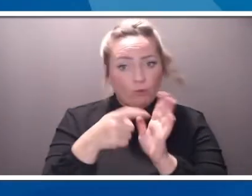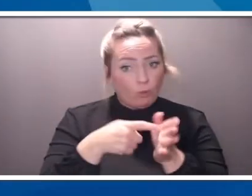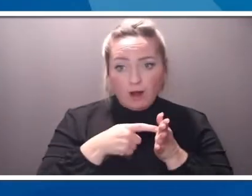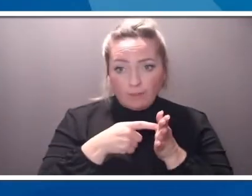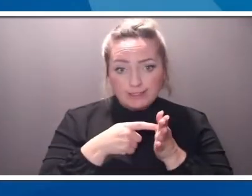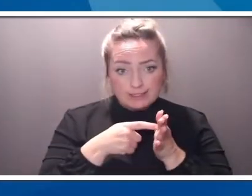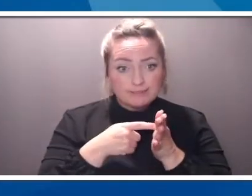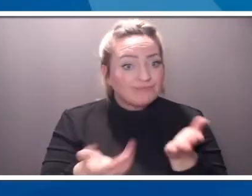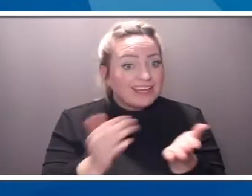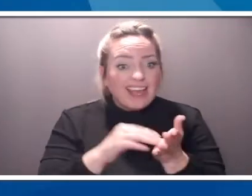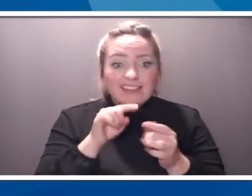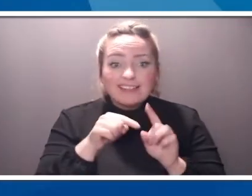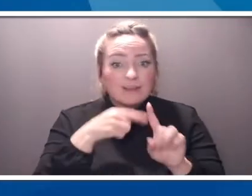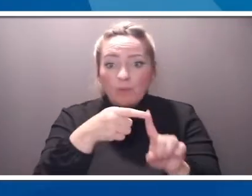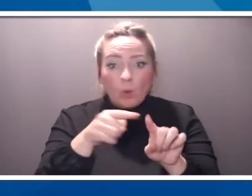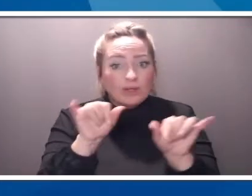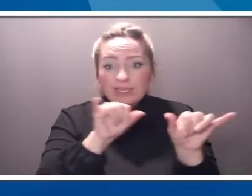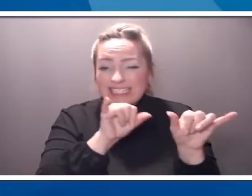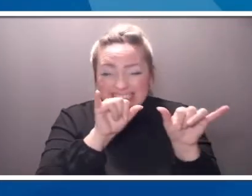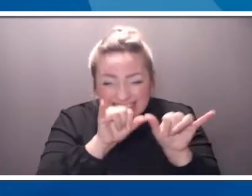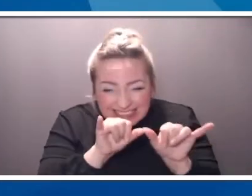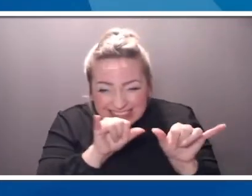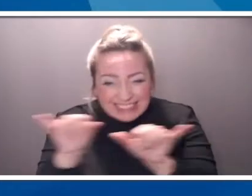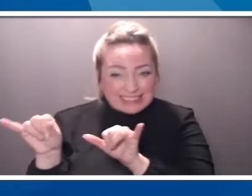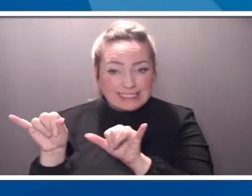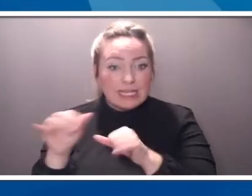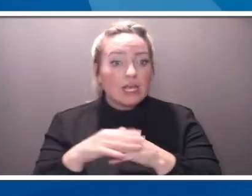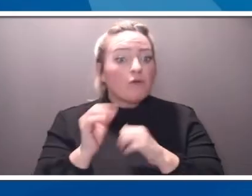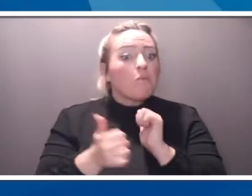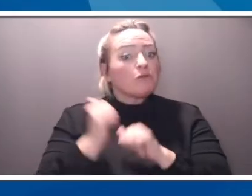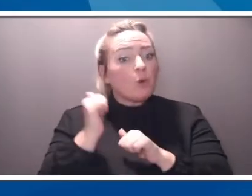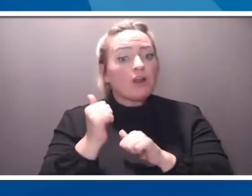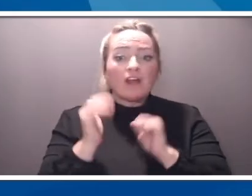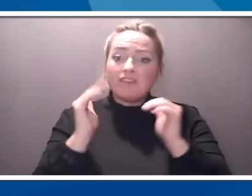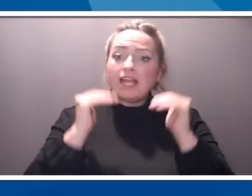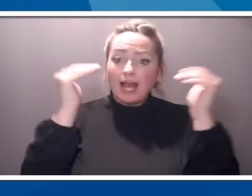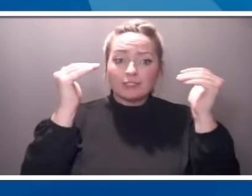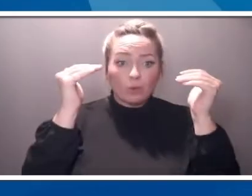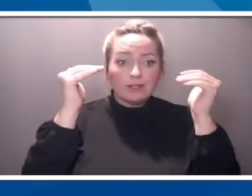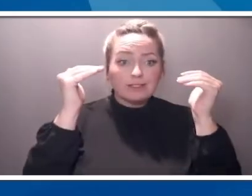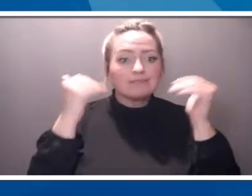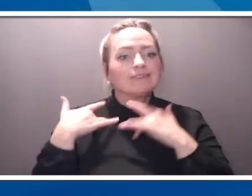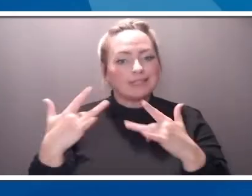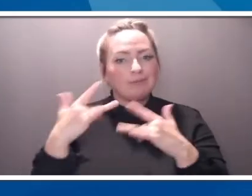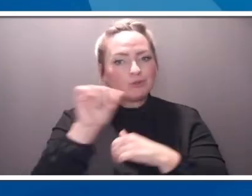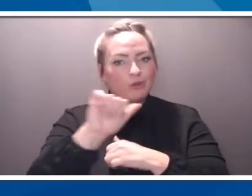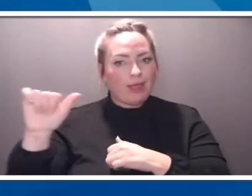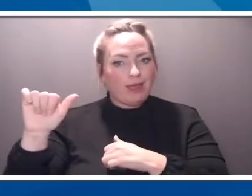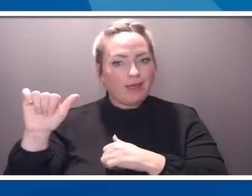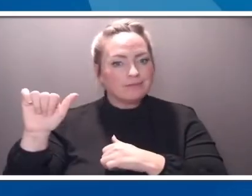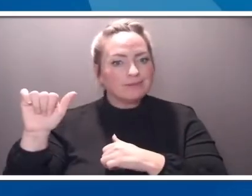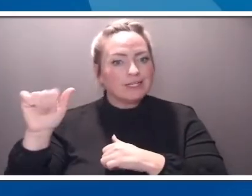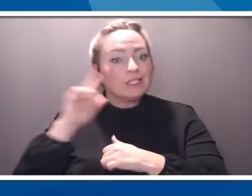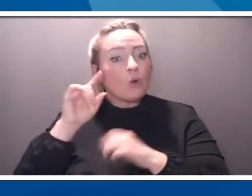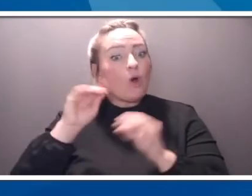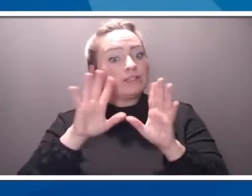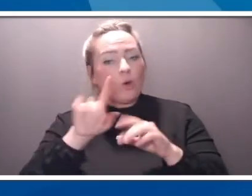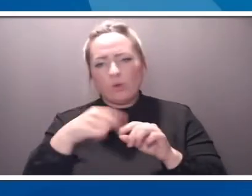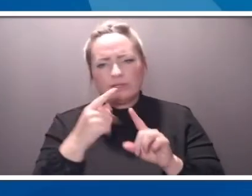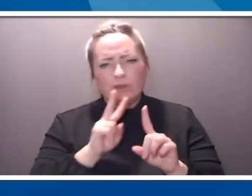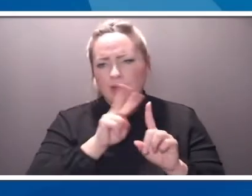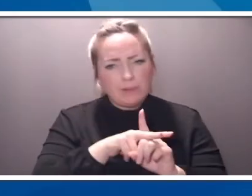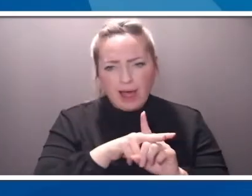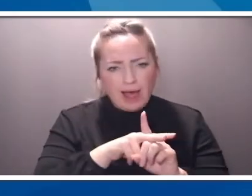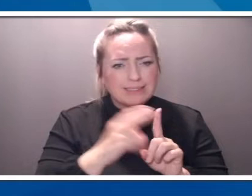of the same requirements. And again, this is about consistency. And obviously, for the majority of the enhanced ones, they're usually at AAA,